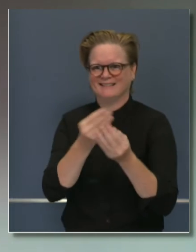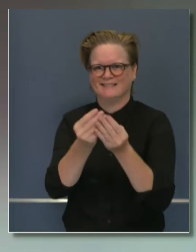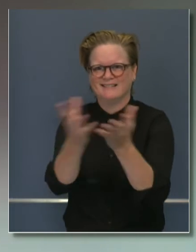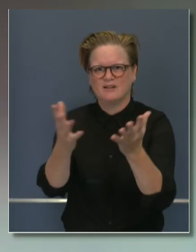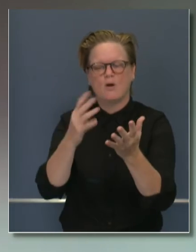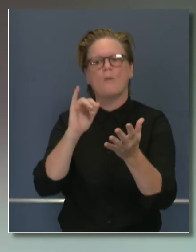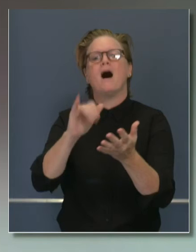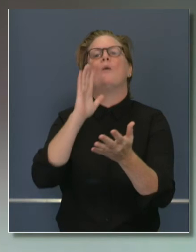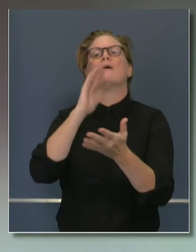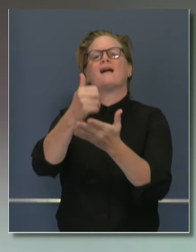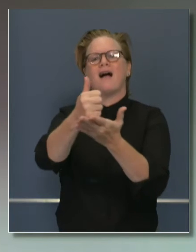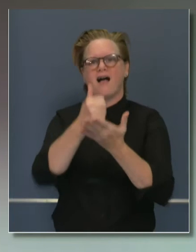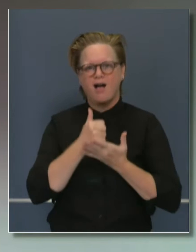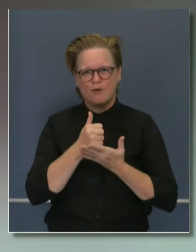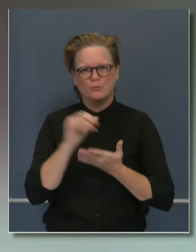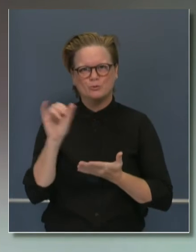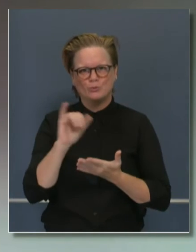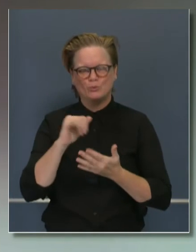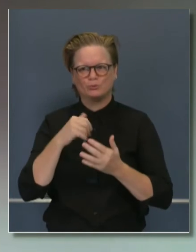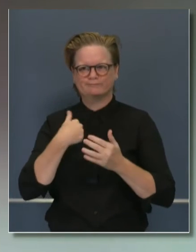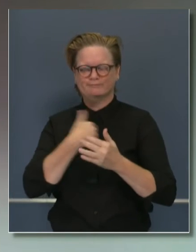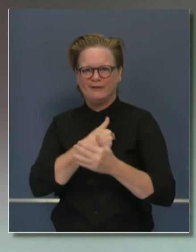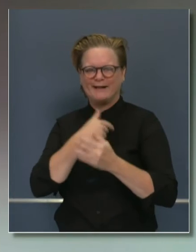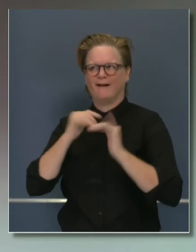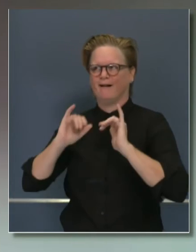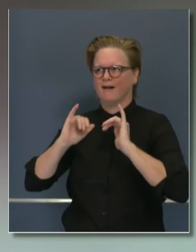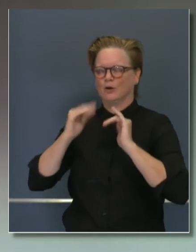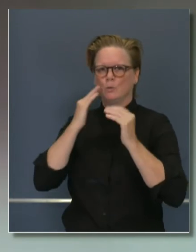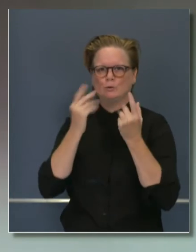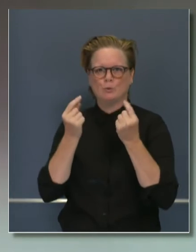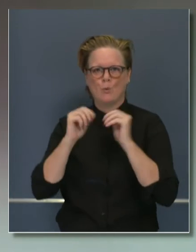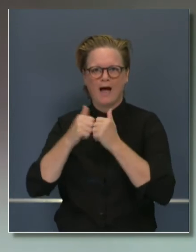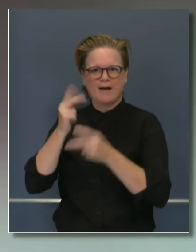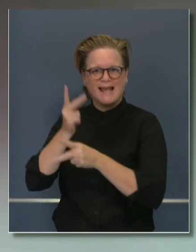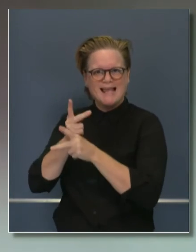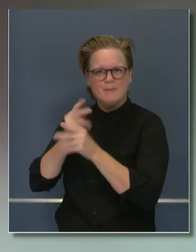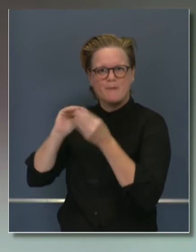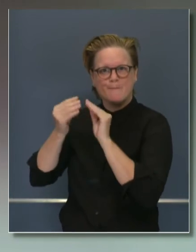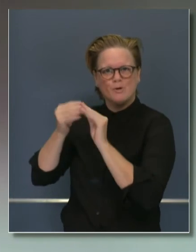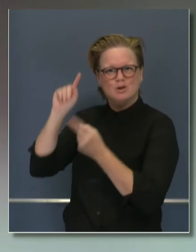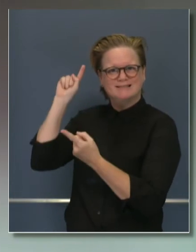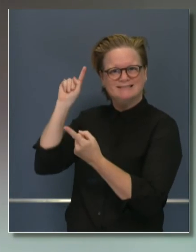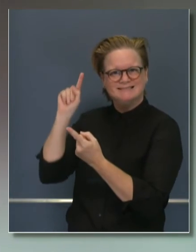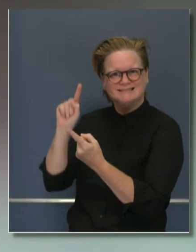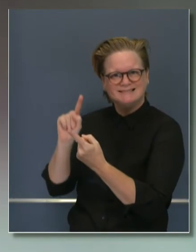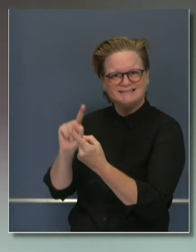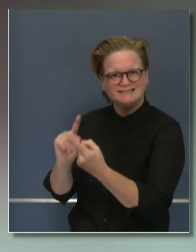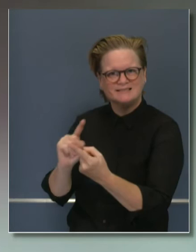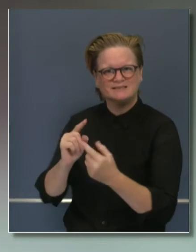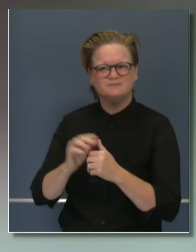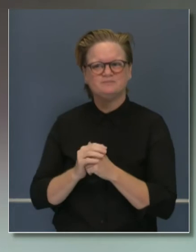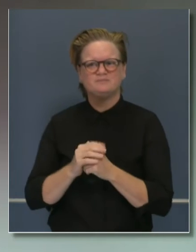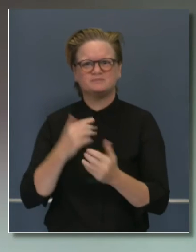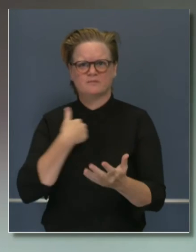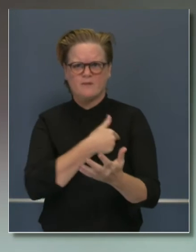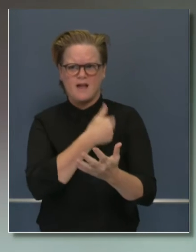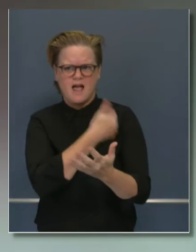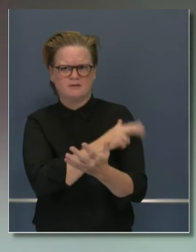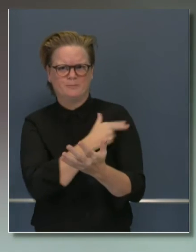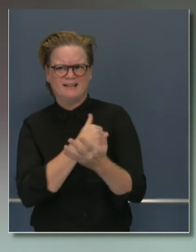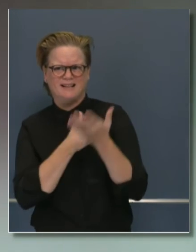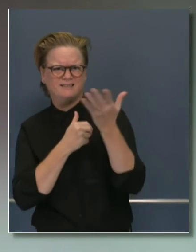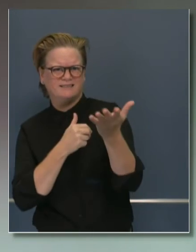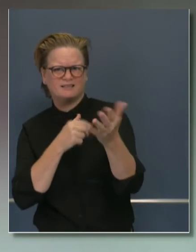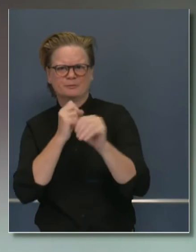these impressive case numbers, and hopefully in time to keep our hospitals in good shape so we can continue to provide